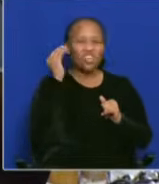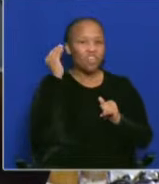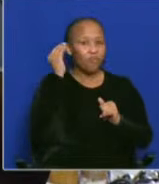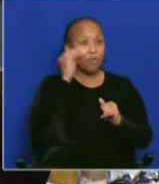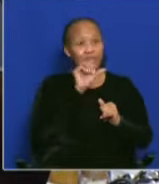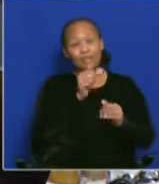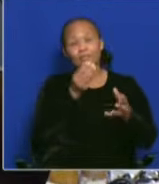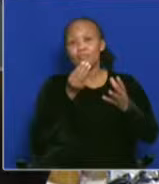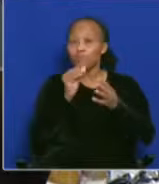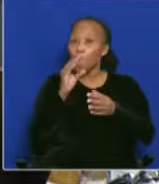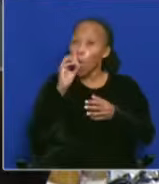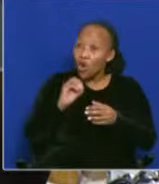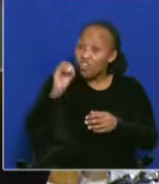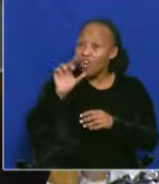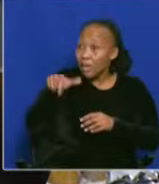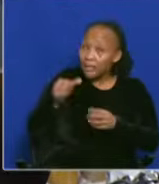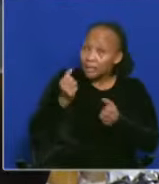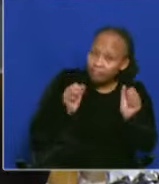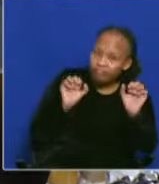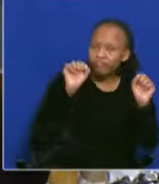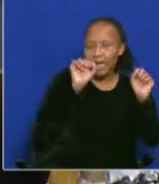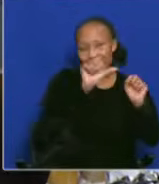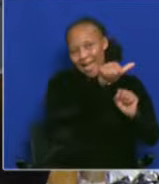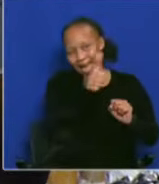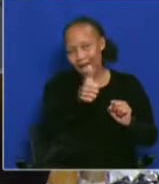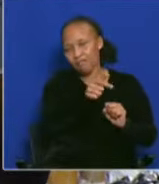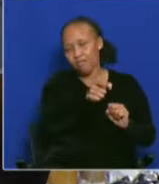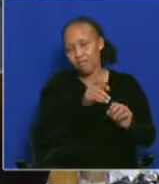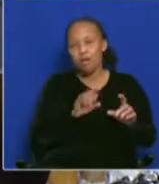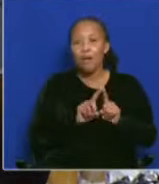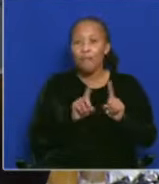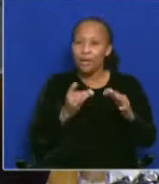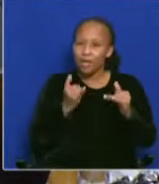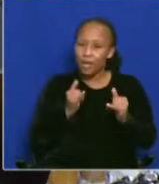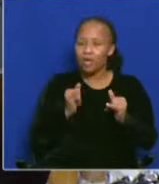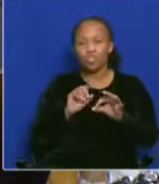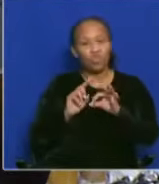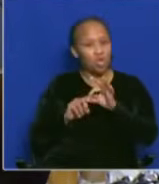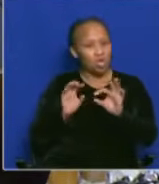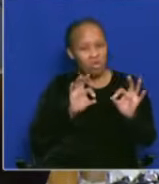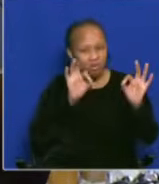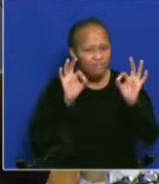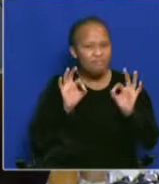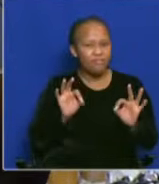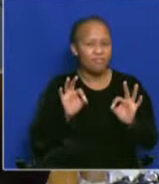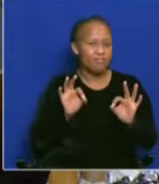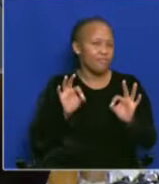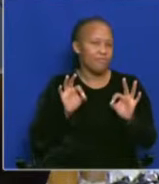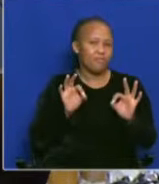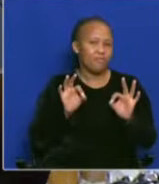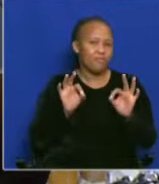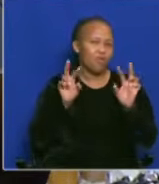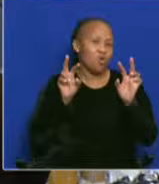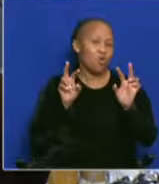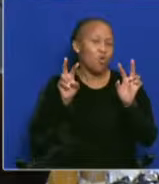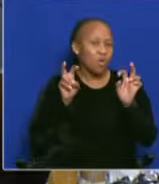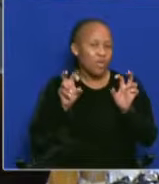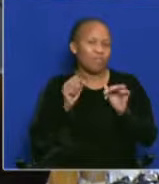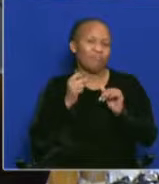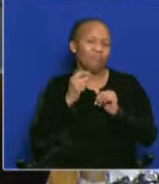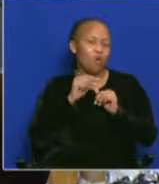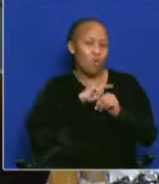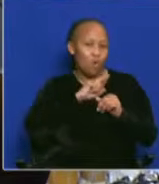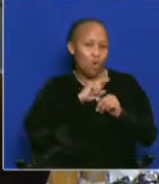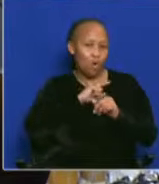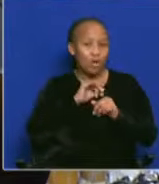the quotations are accurate or not, because it's not based on the affidavit itself. But the